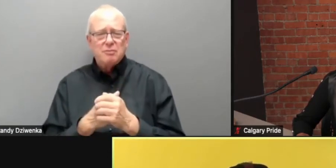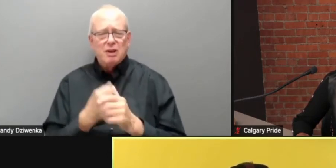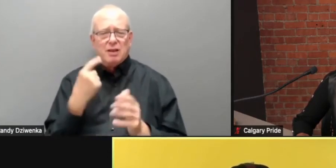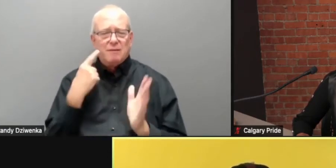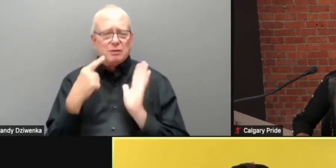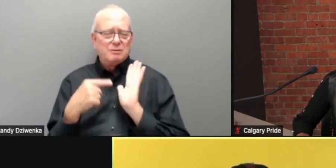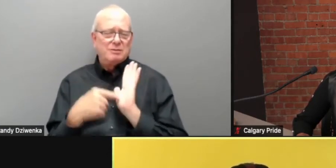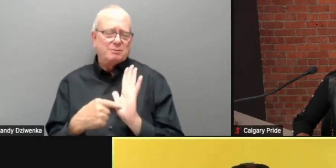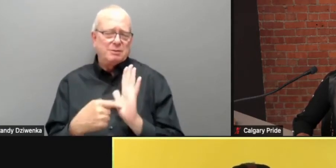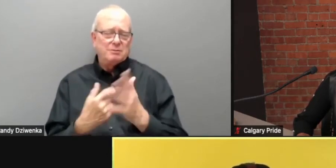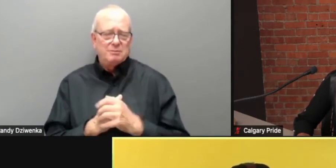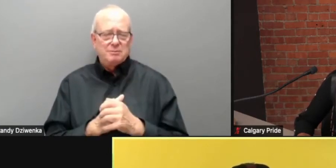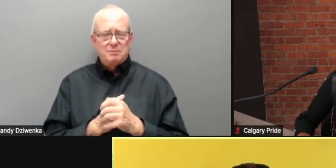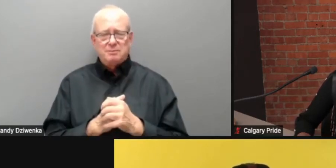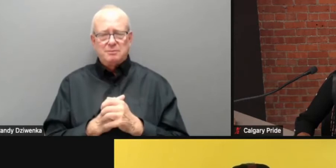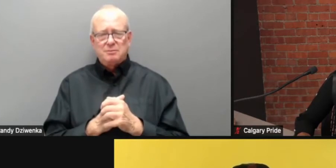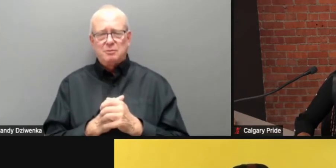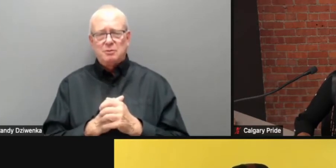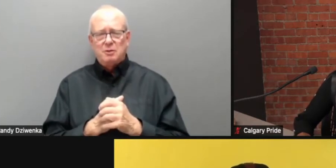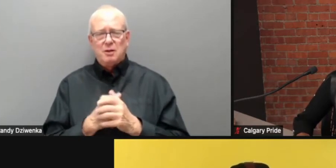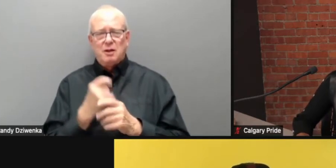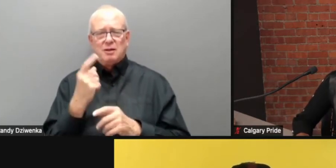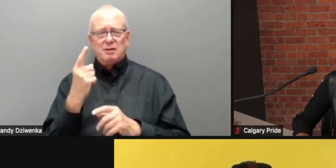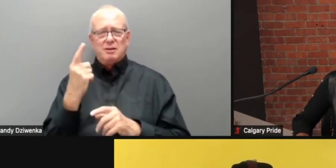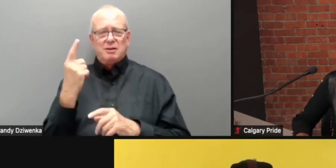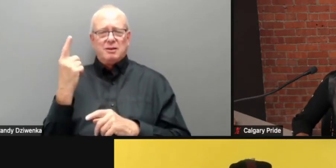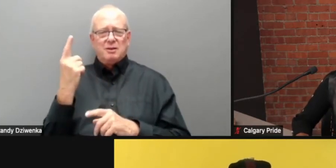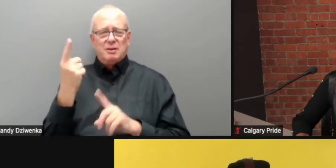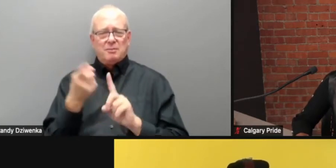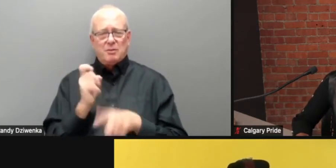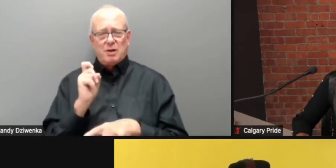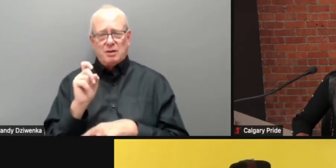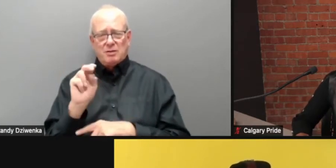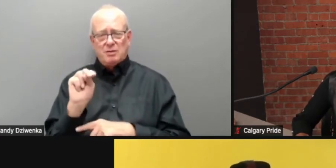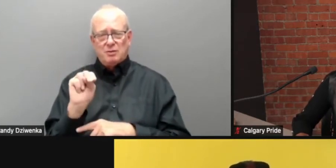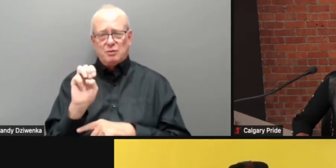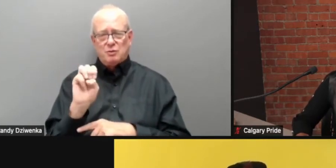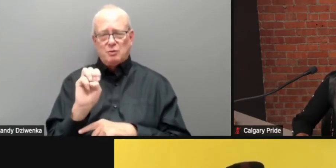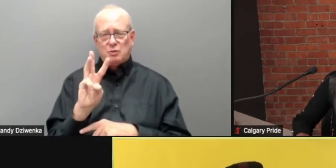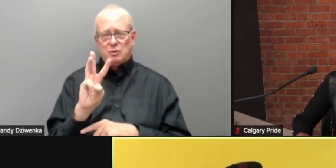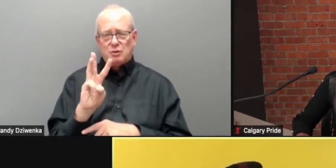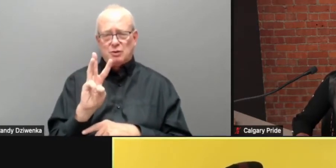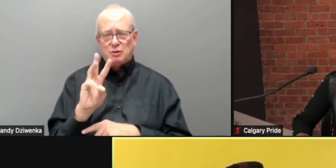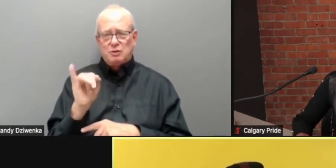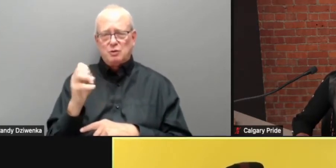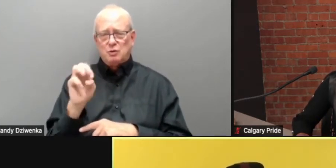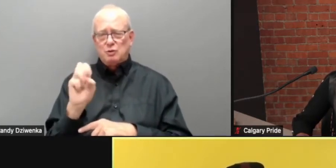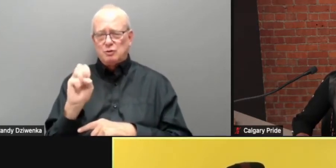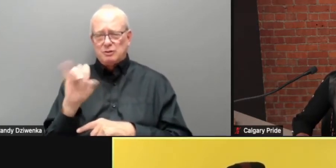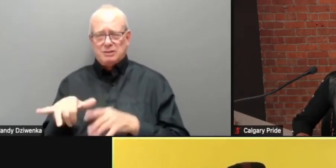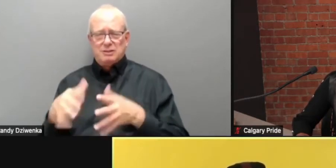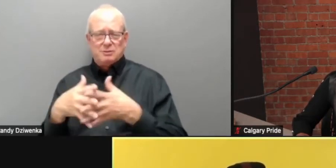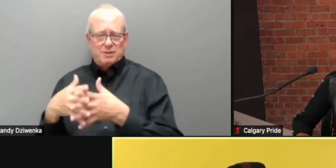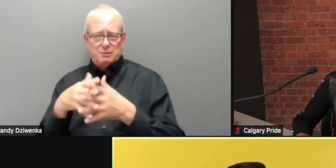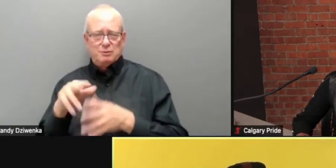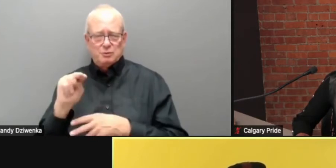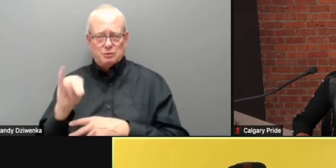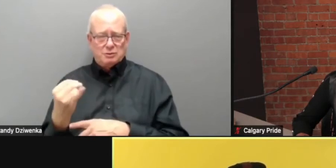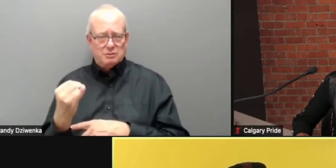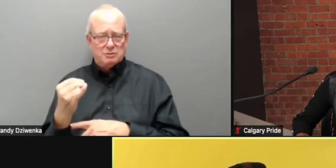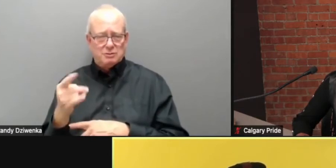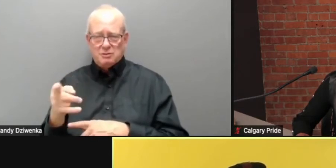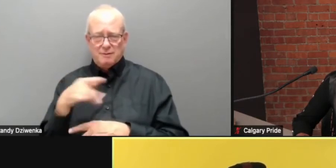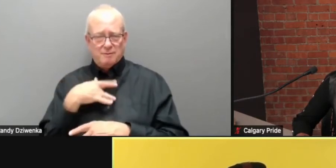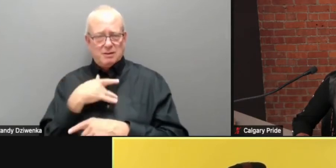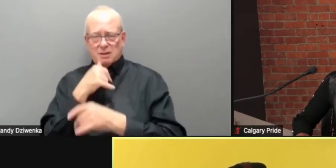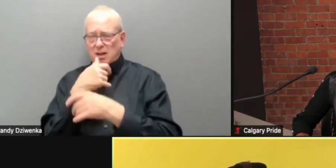way from New Jersey because she doesn't feel safe. She's not safe to be trans in US. So she's with me.